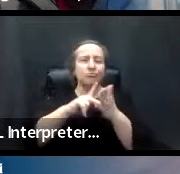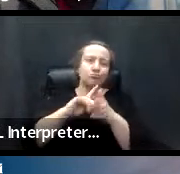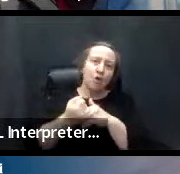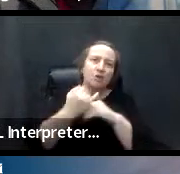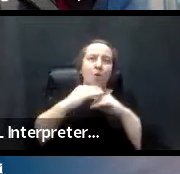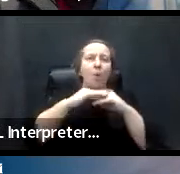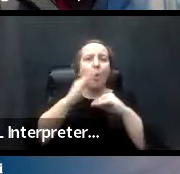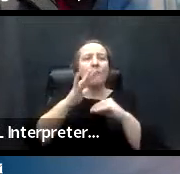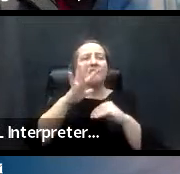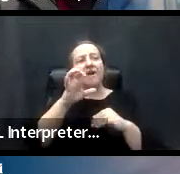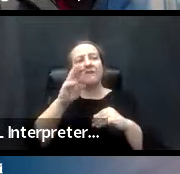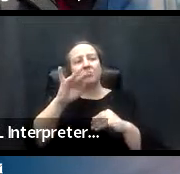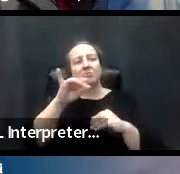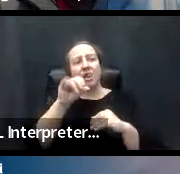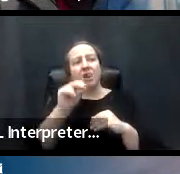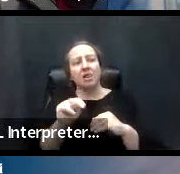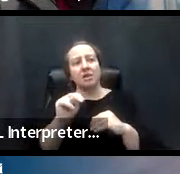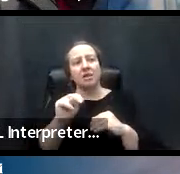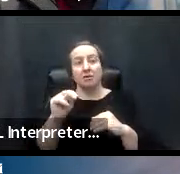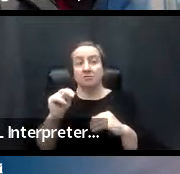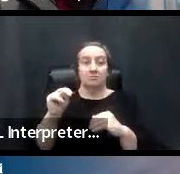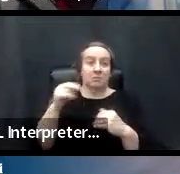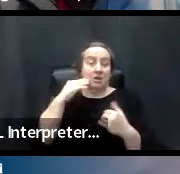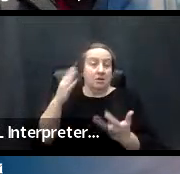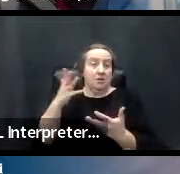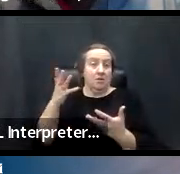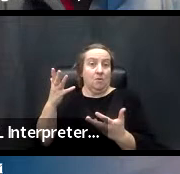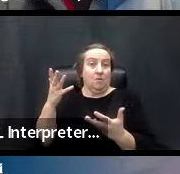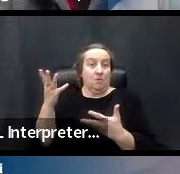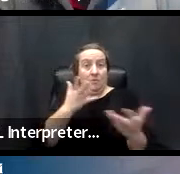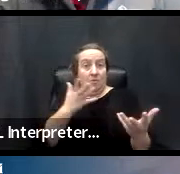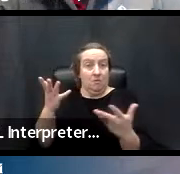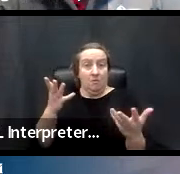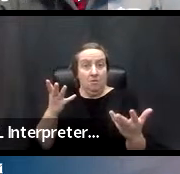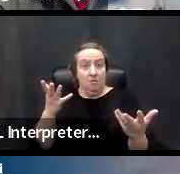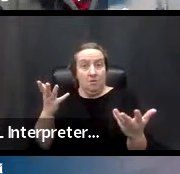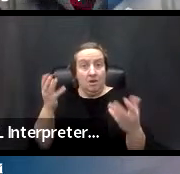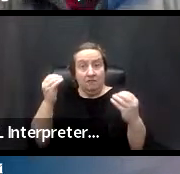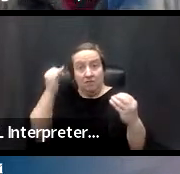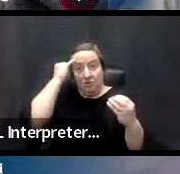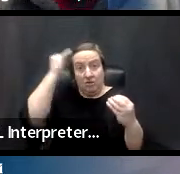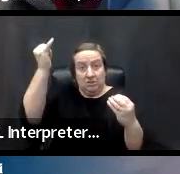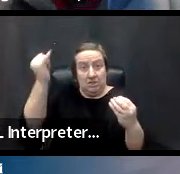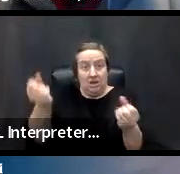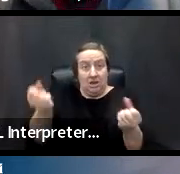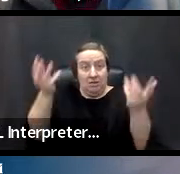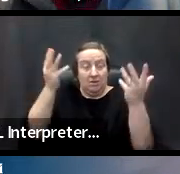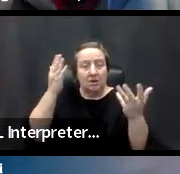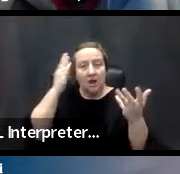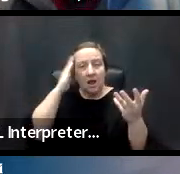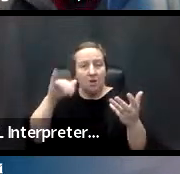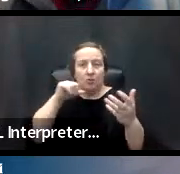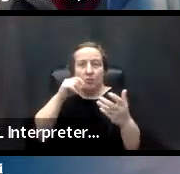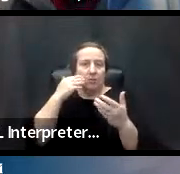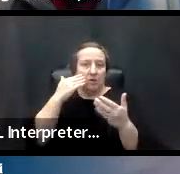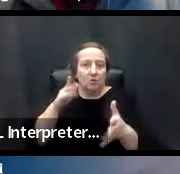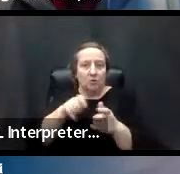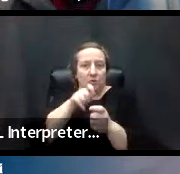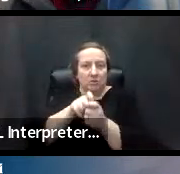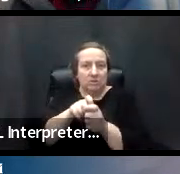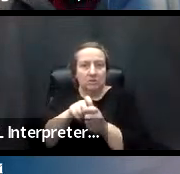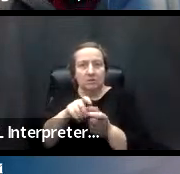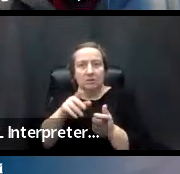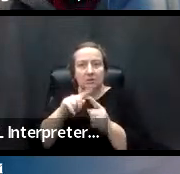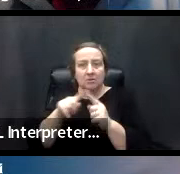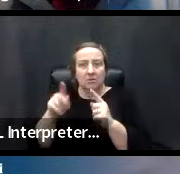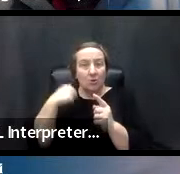of more than 500 million. And I was thinking, I don't know, are we there? Or are we, I have no idea. And I know that we don't know specifically, but Just curious